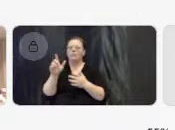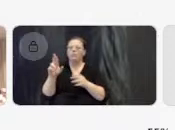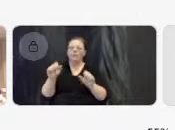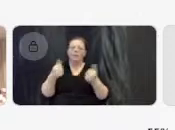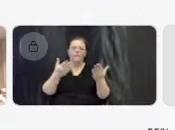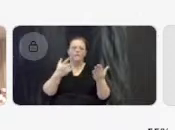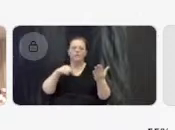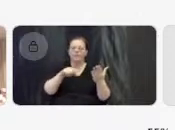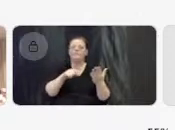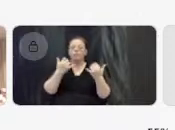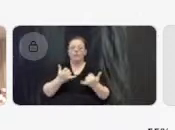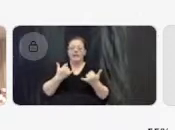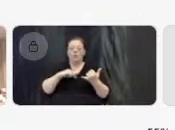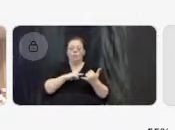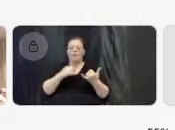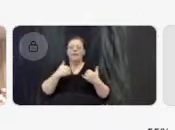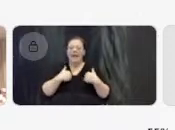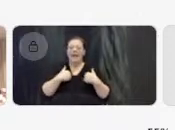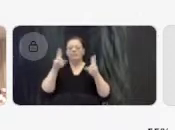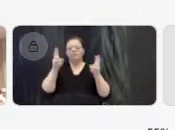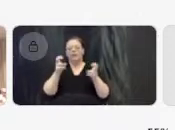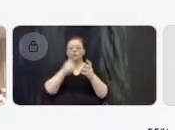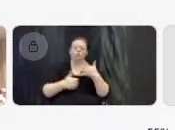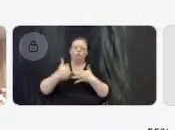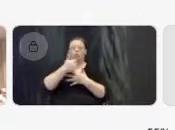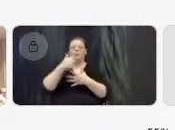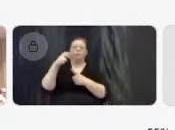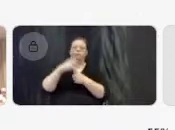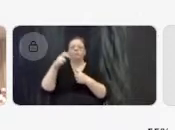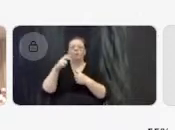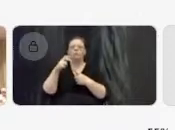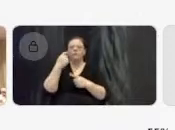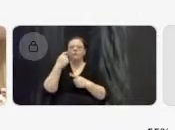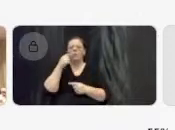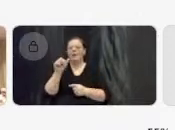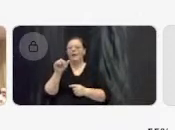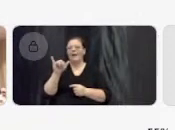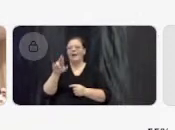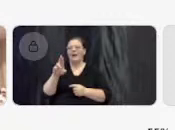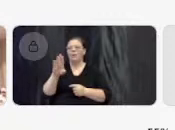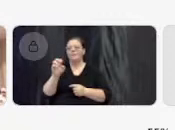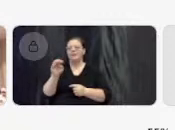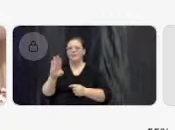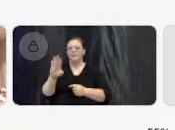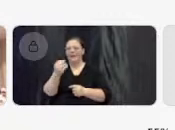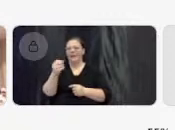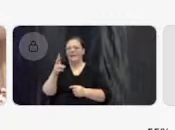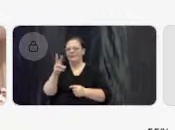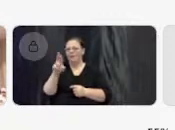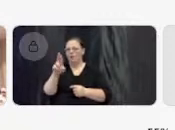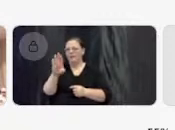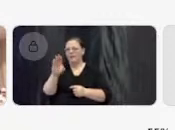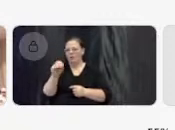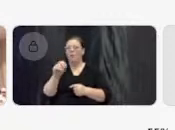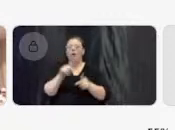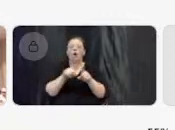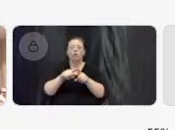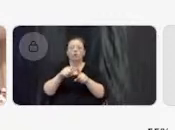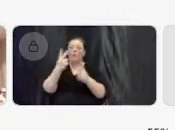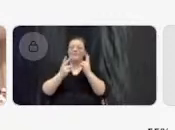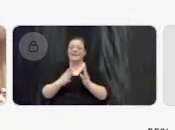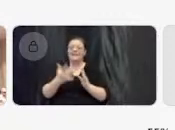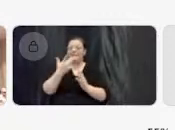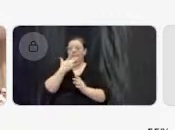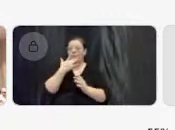offer. Currently, we have achieved Superhost status on Airbnb and Premier Host status on VRBO. This property is also listed as a guest favorite, meaning